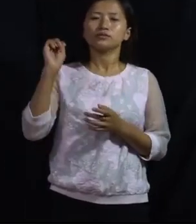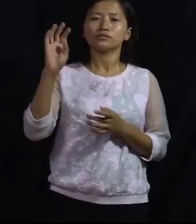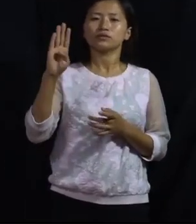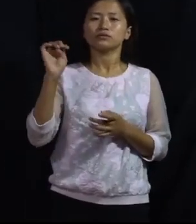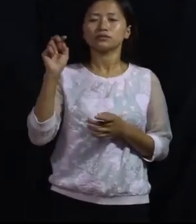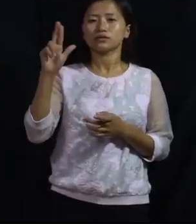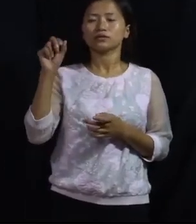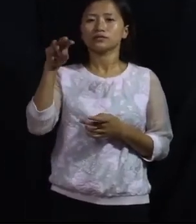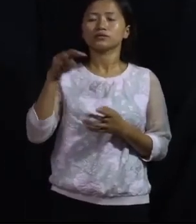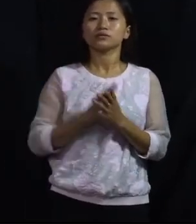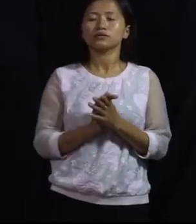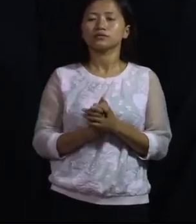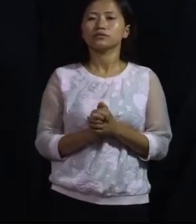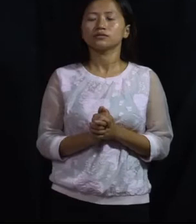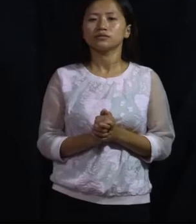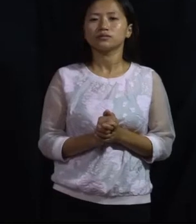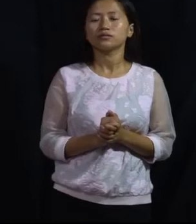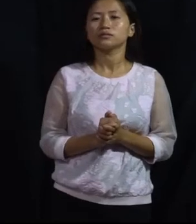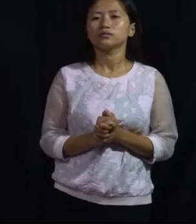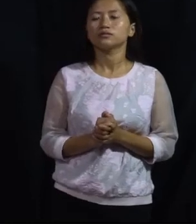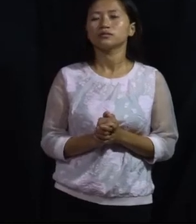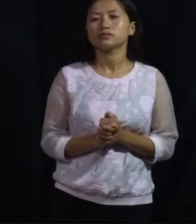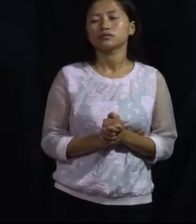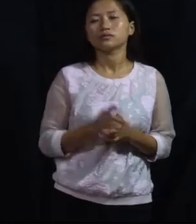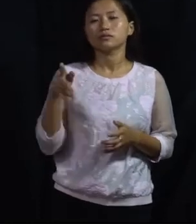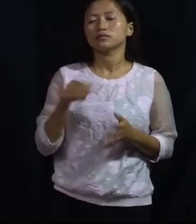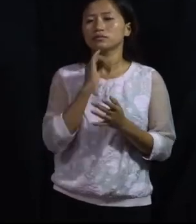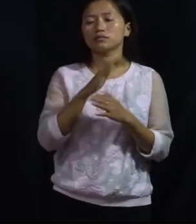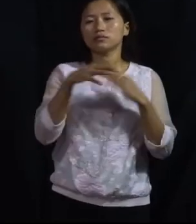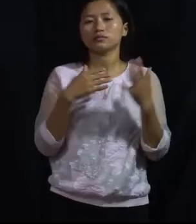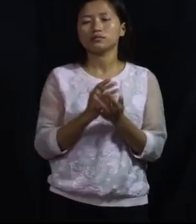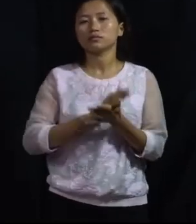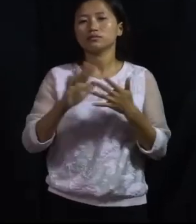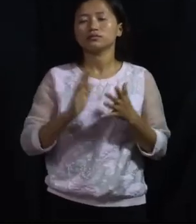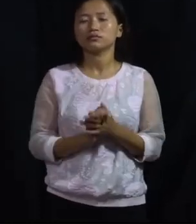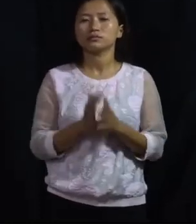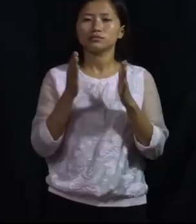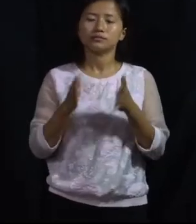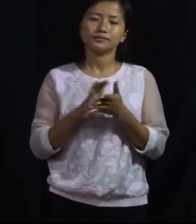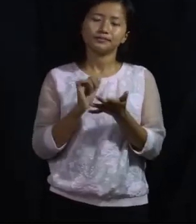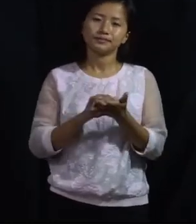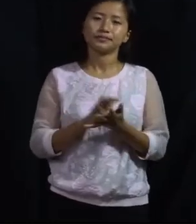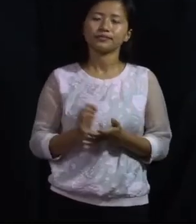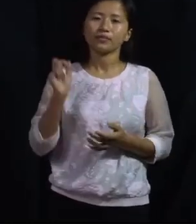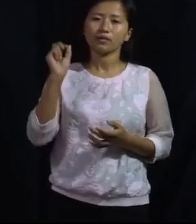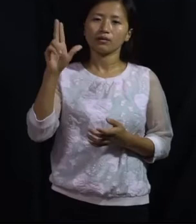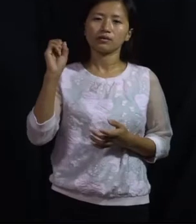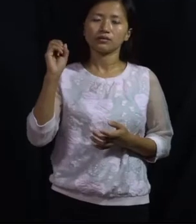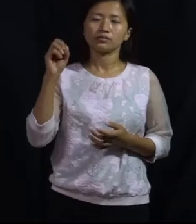which means for bad debts it is already clearly stated that